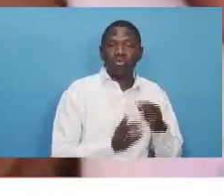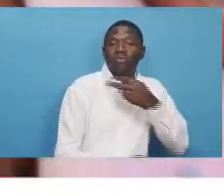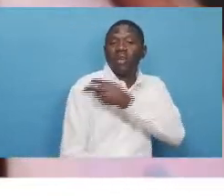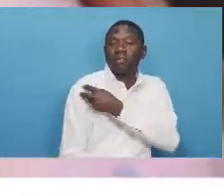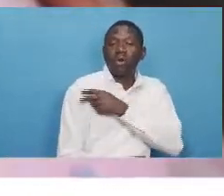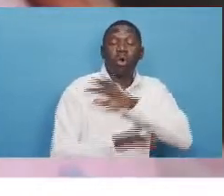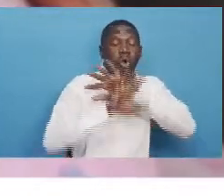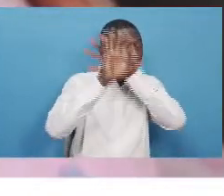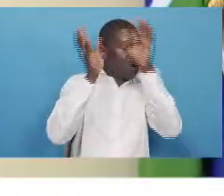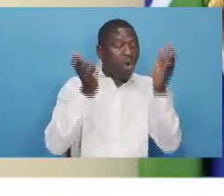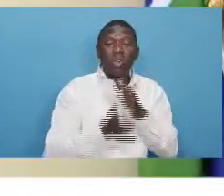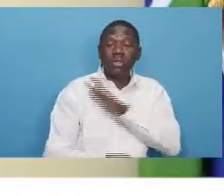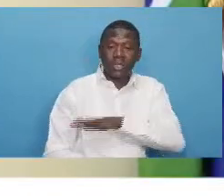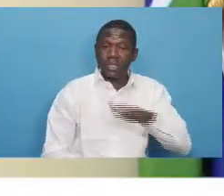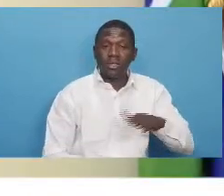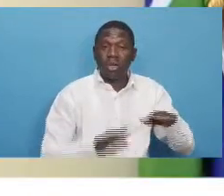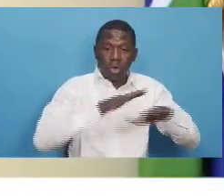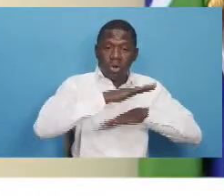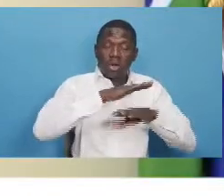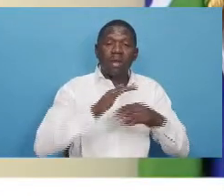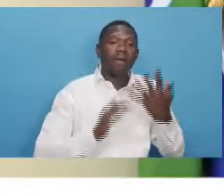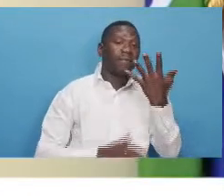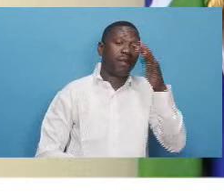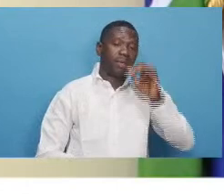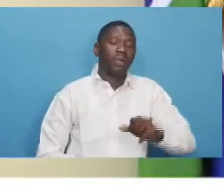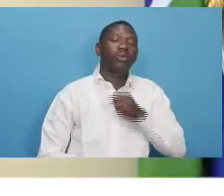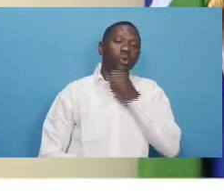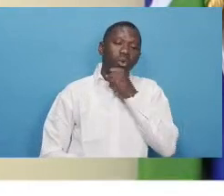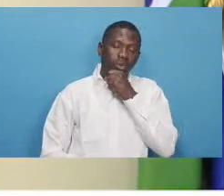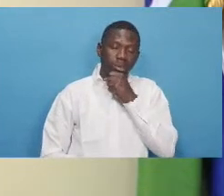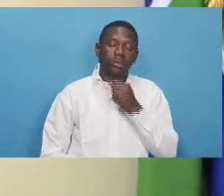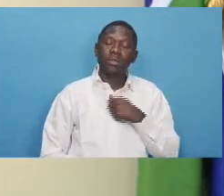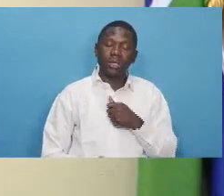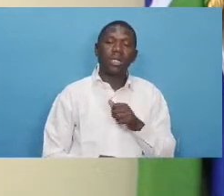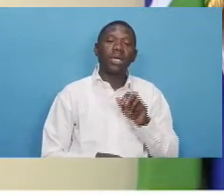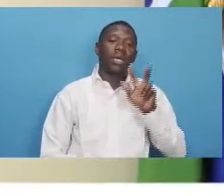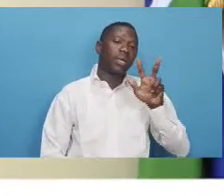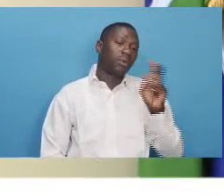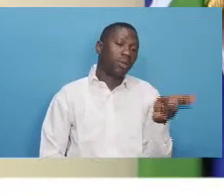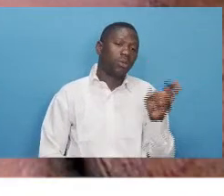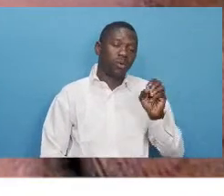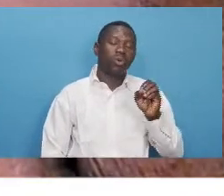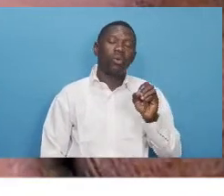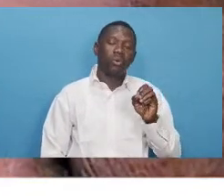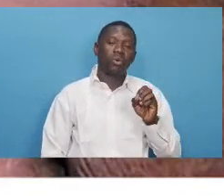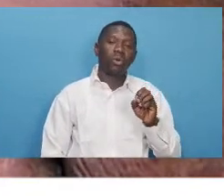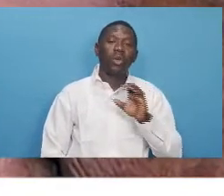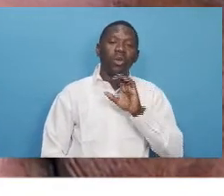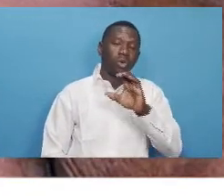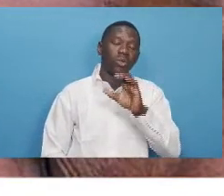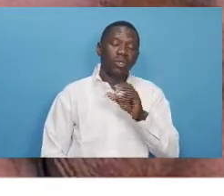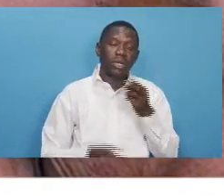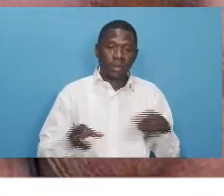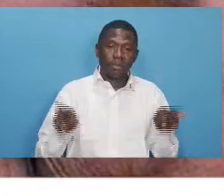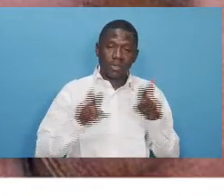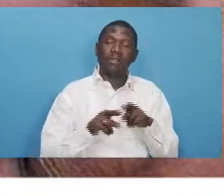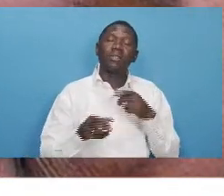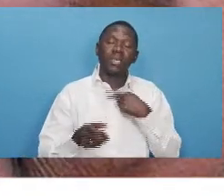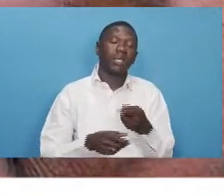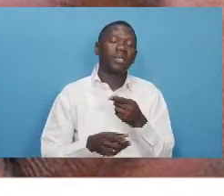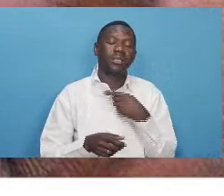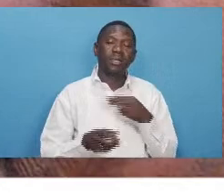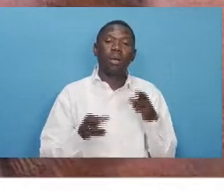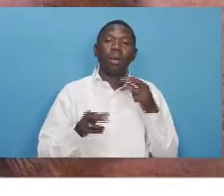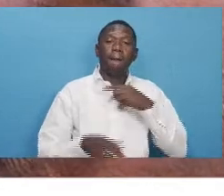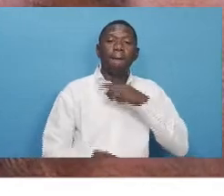under 5. Dr. Desta Tirune, the WHO country representative, says the polio vaccination was